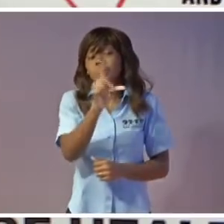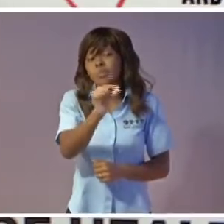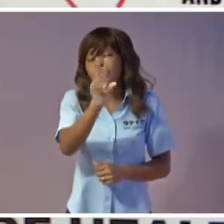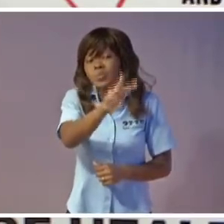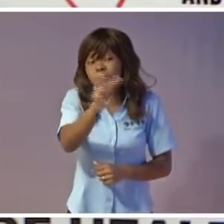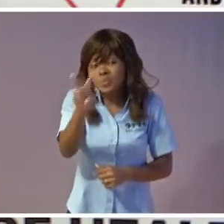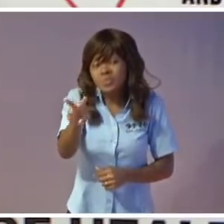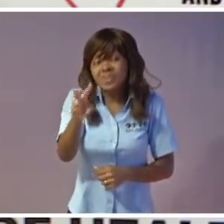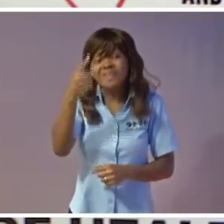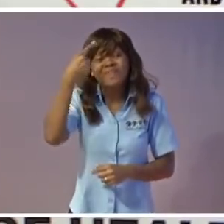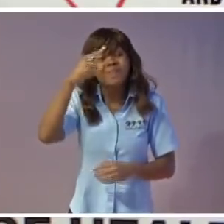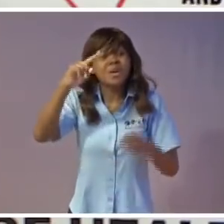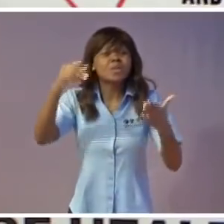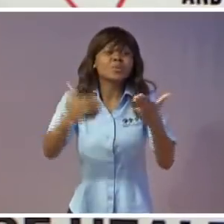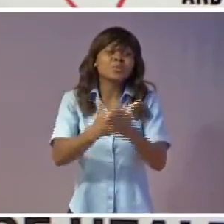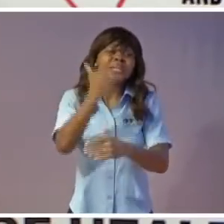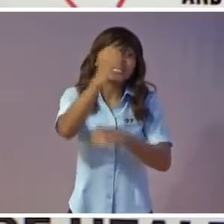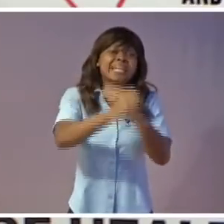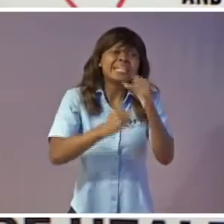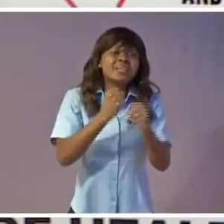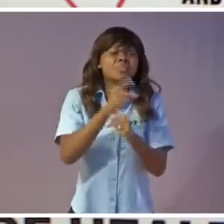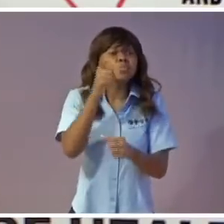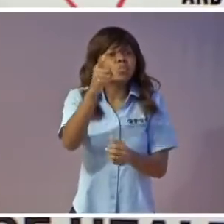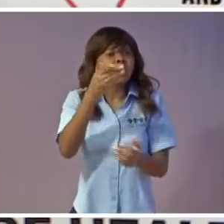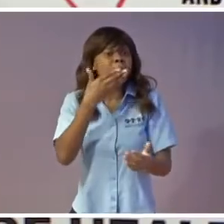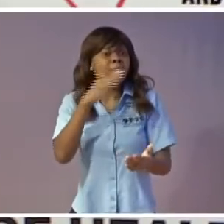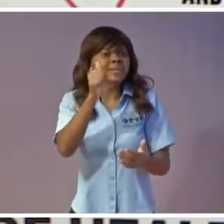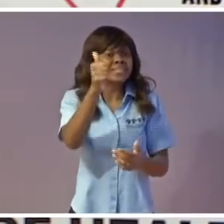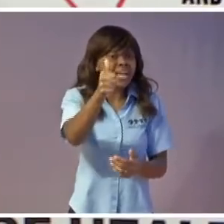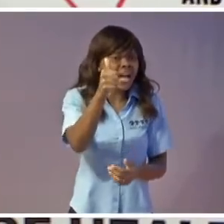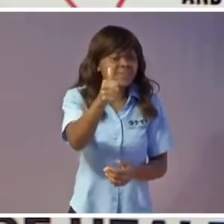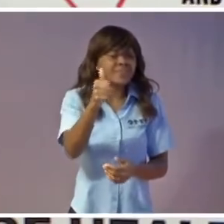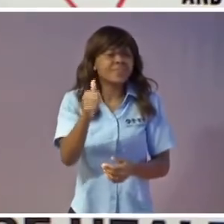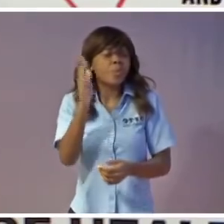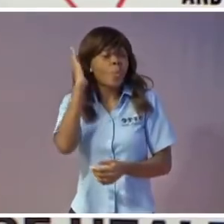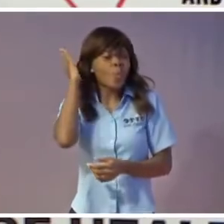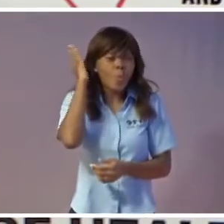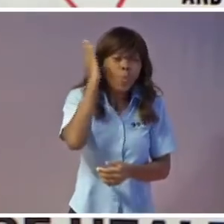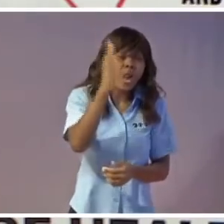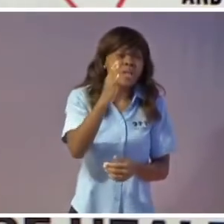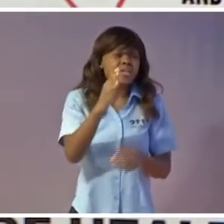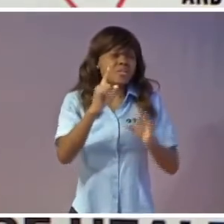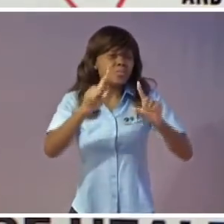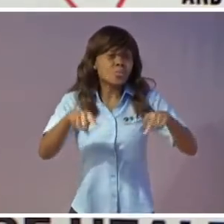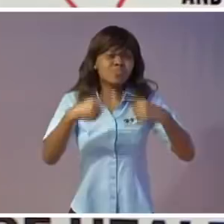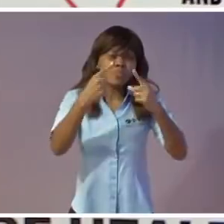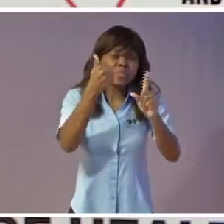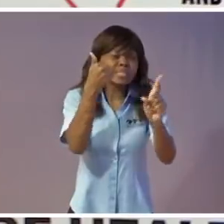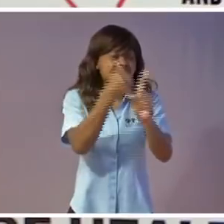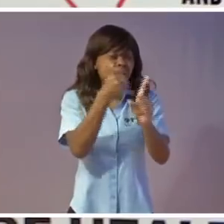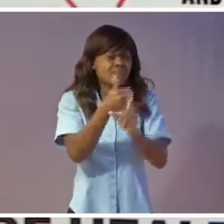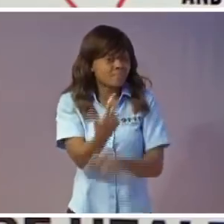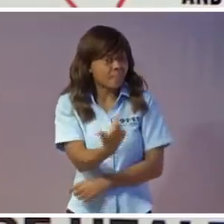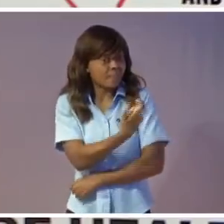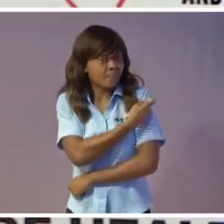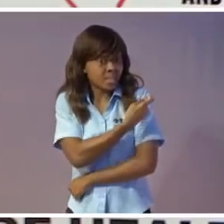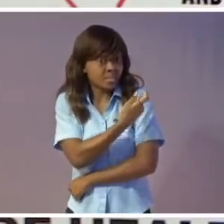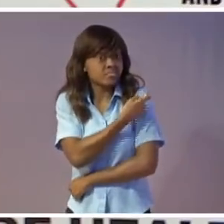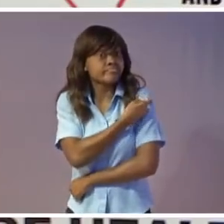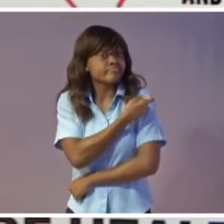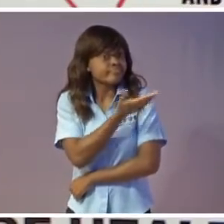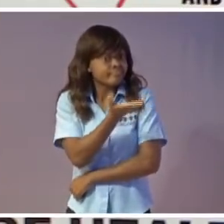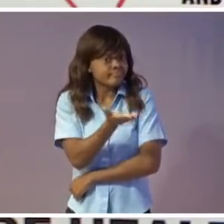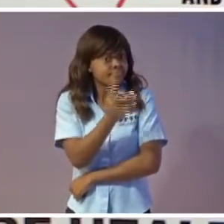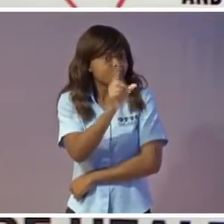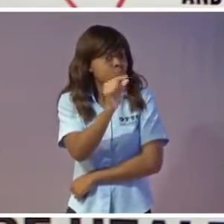make a commitment to become vaccinated. Before I close, I just want to give you the global picture.